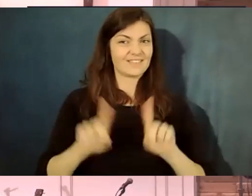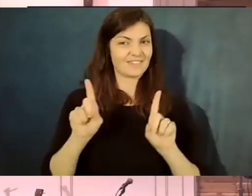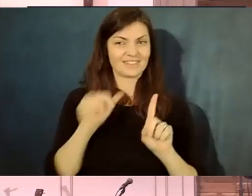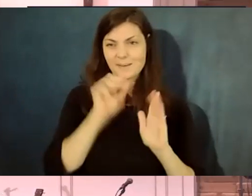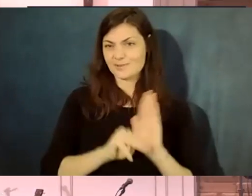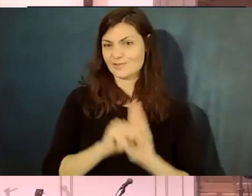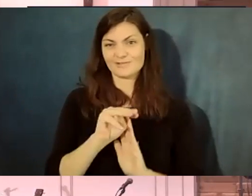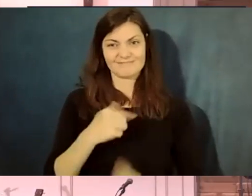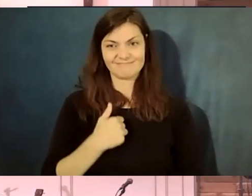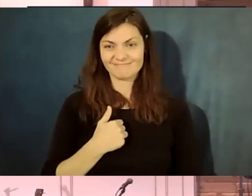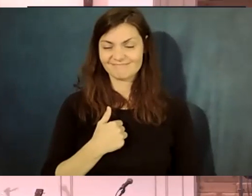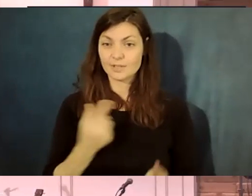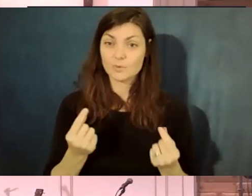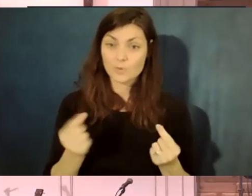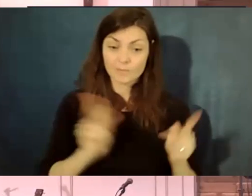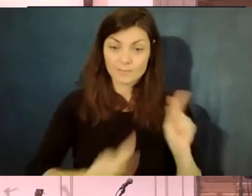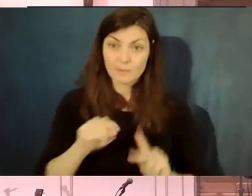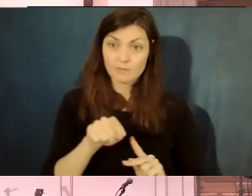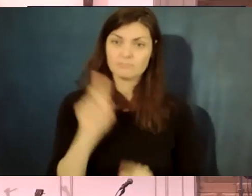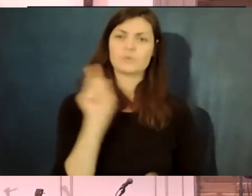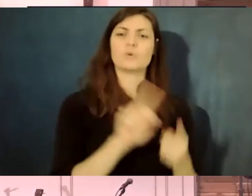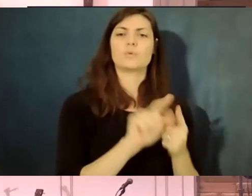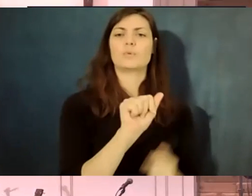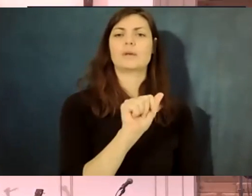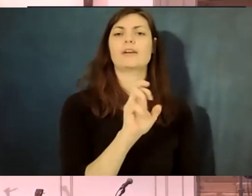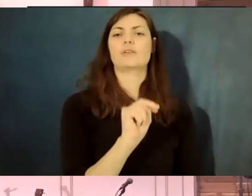So what do? They go to Aaron.